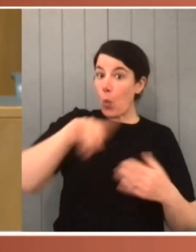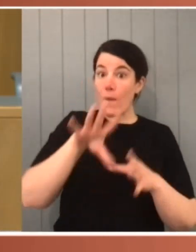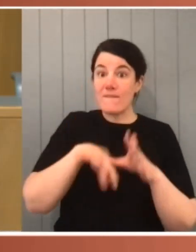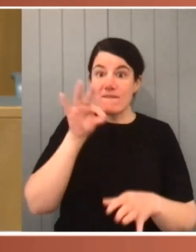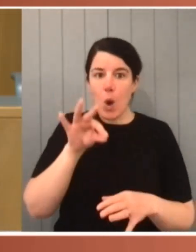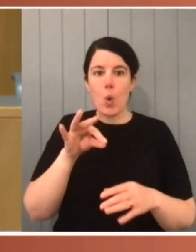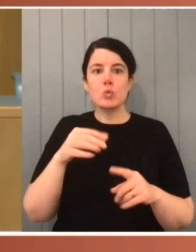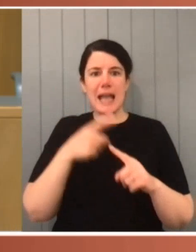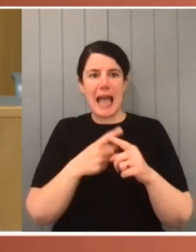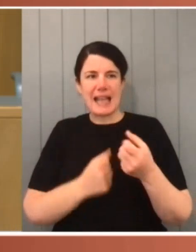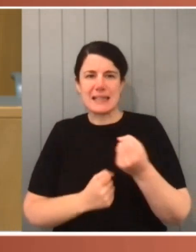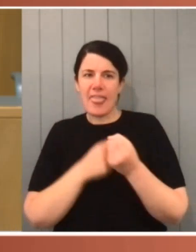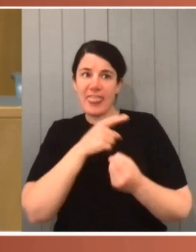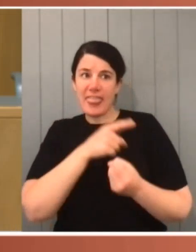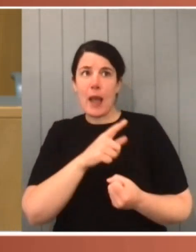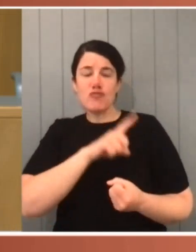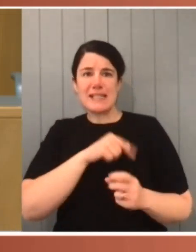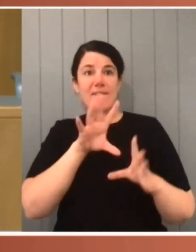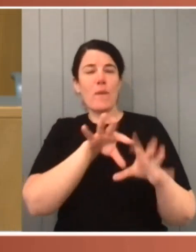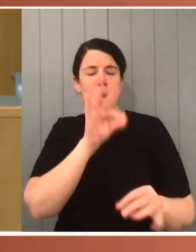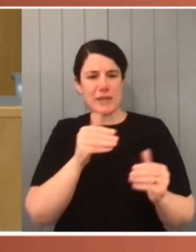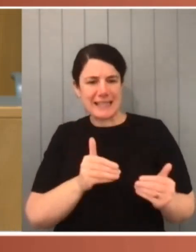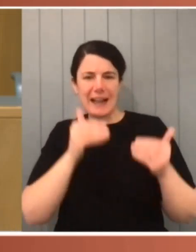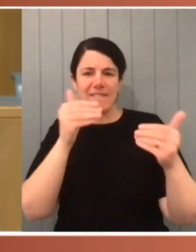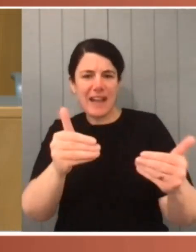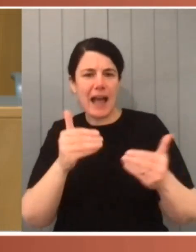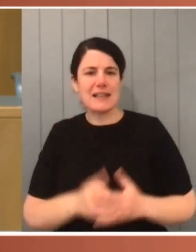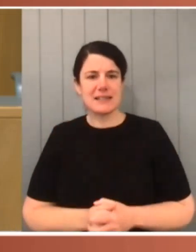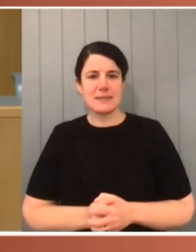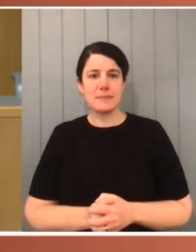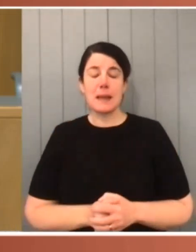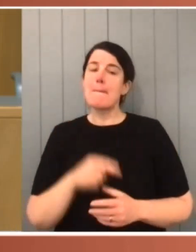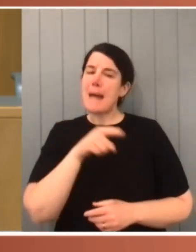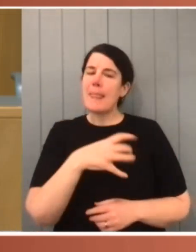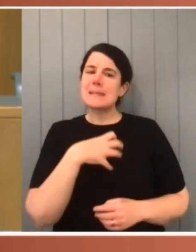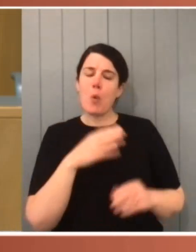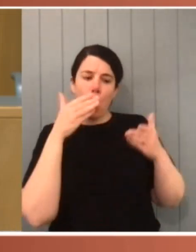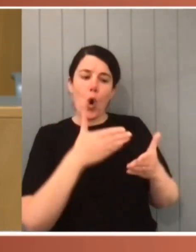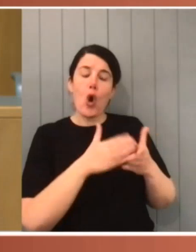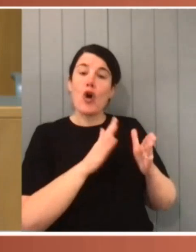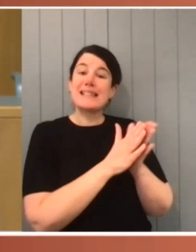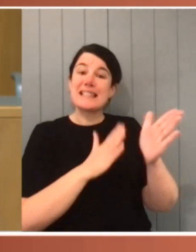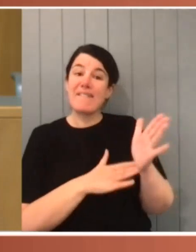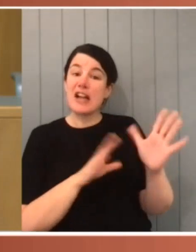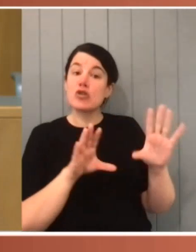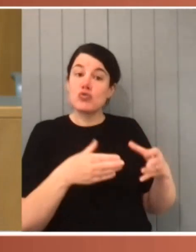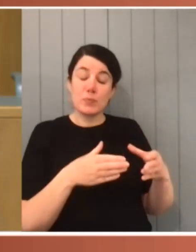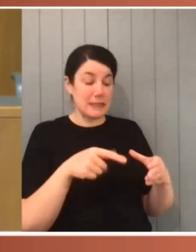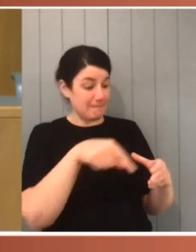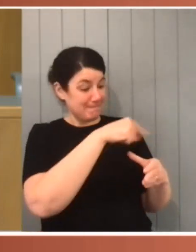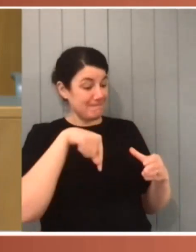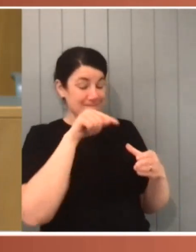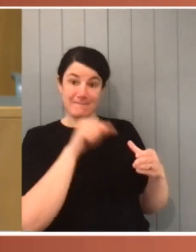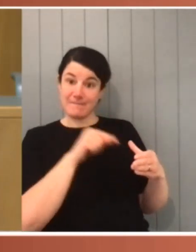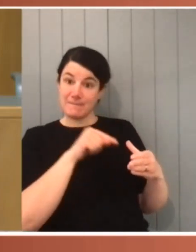is advanced. And this is more likely, once again, among more disadvantaged groups, because groups that are more disadvantaged in terms